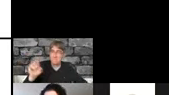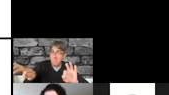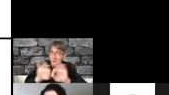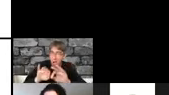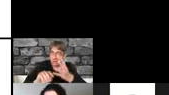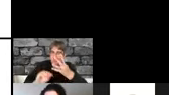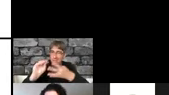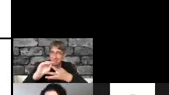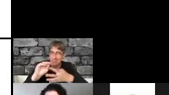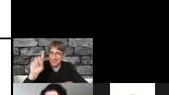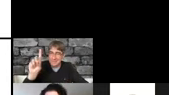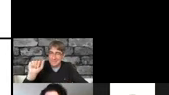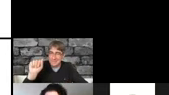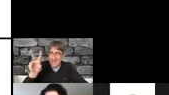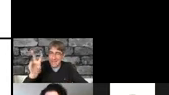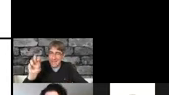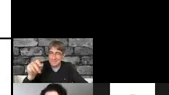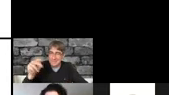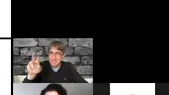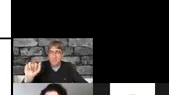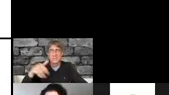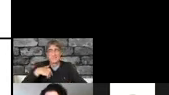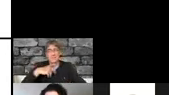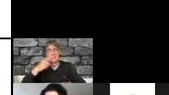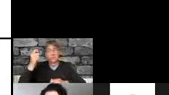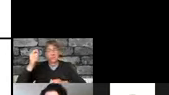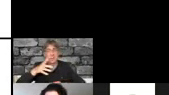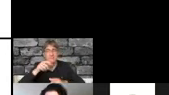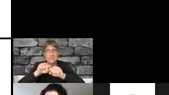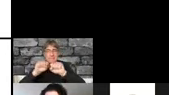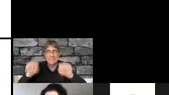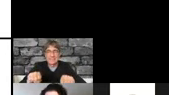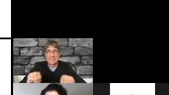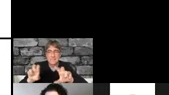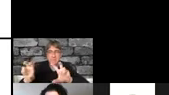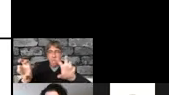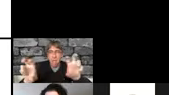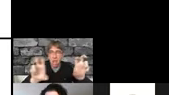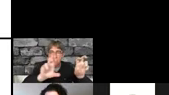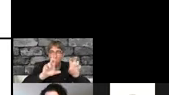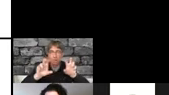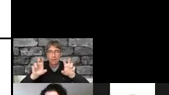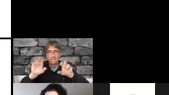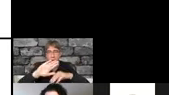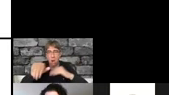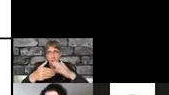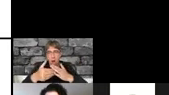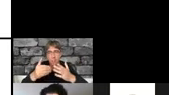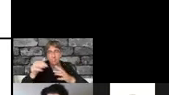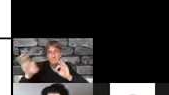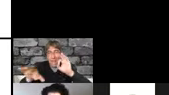Hi, I'm Dave Perry. I'm the Director of System Installation for the FAIR Transformation Project. Good to have you all here.